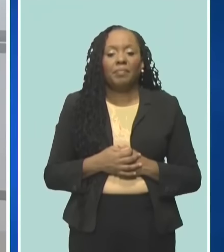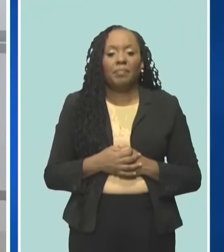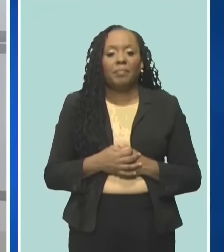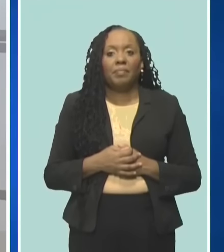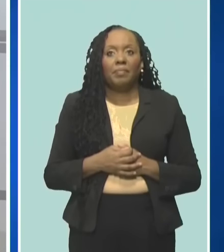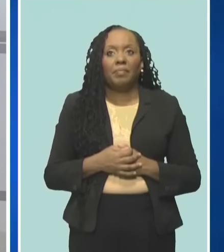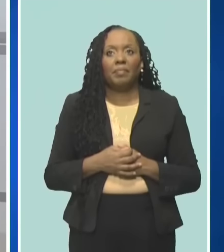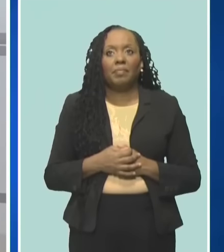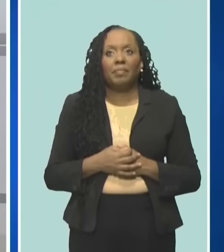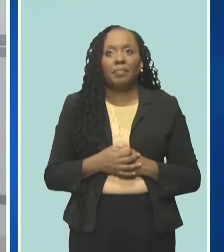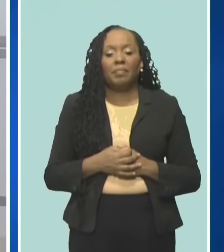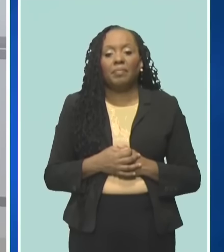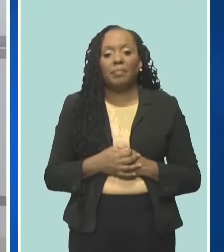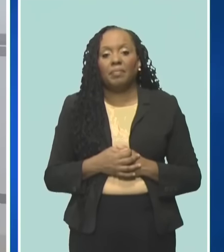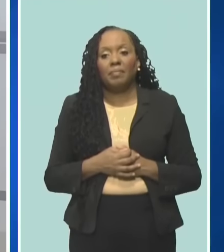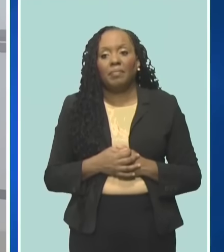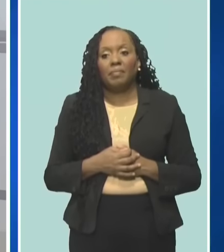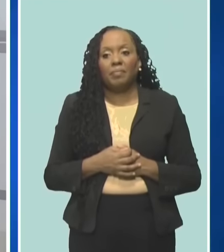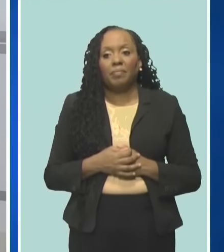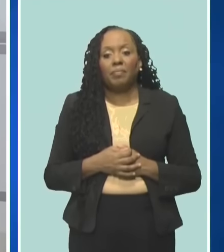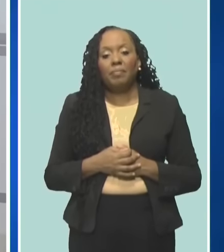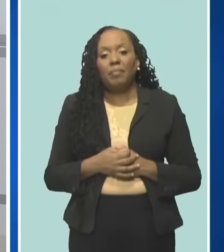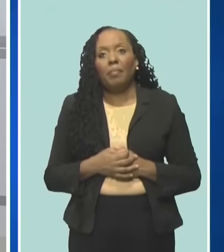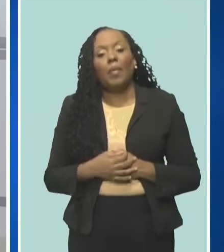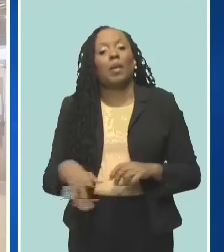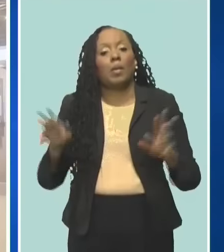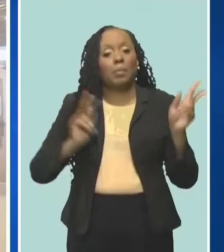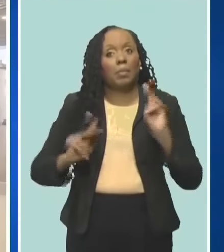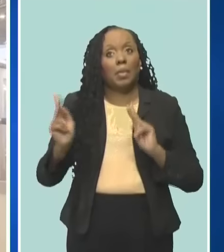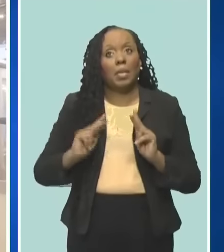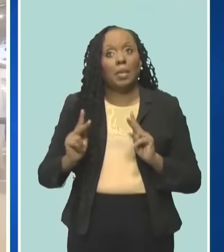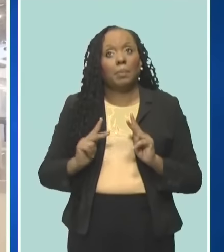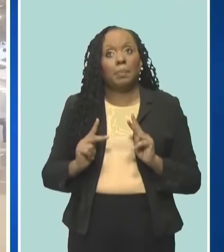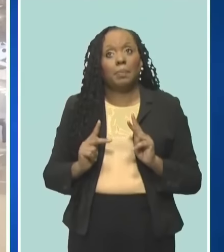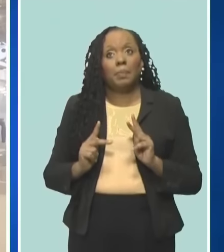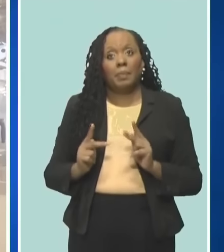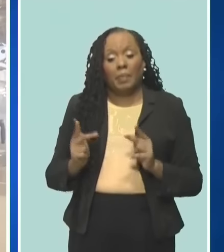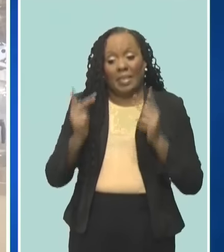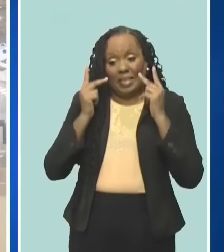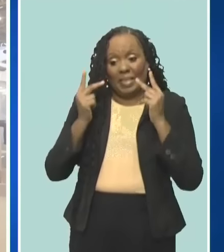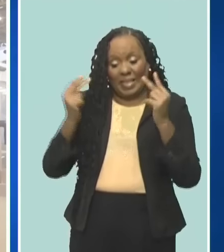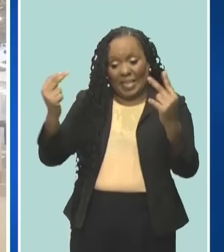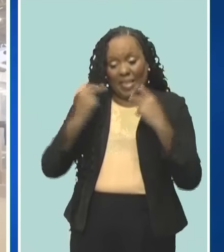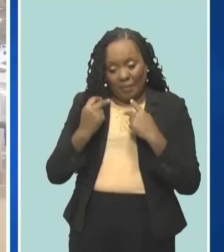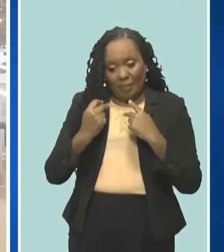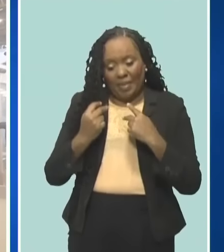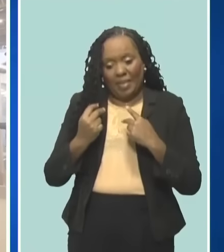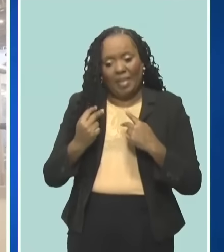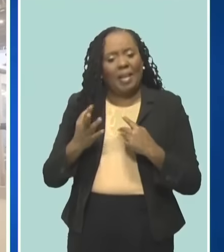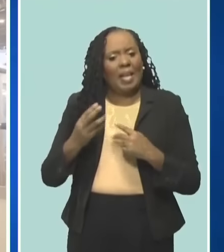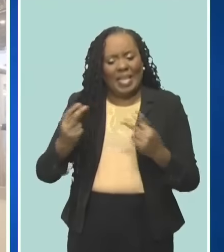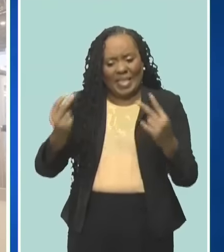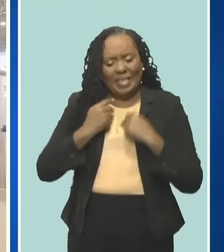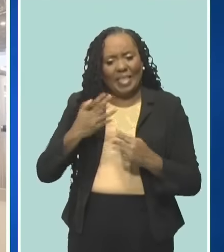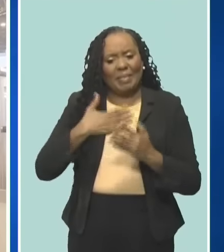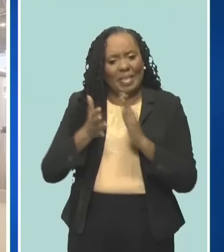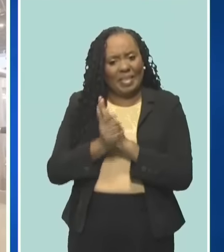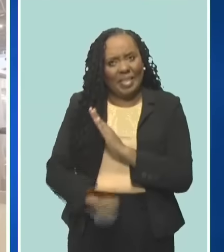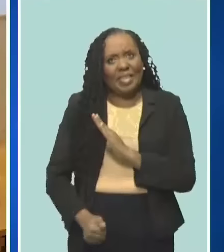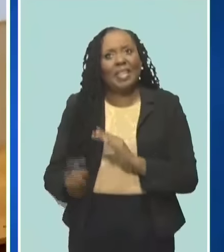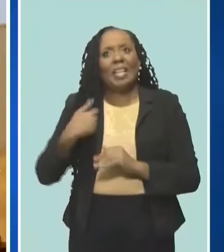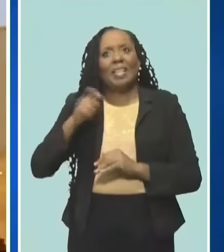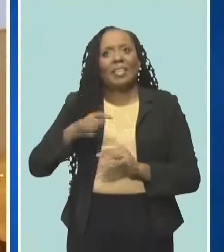So that's one thing I've realized about me today, that people see things in me that I don't see for myself, but I really need to start acknowledging it and